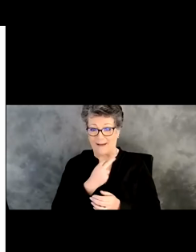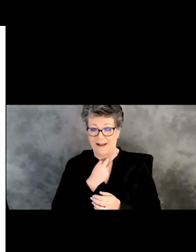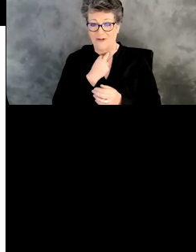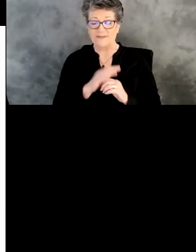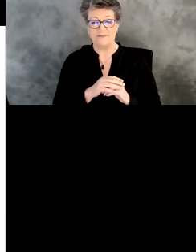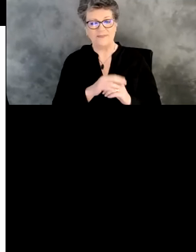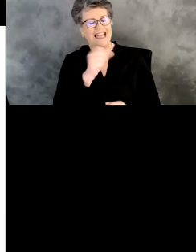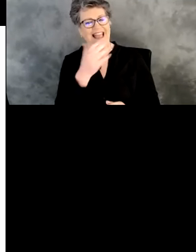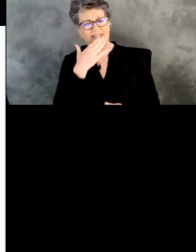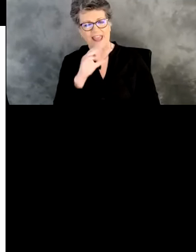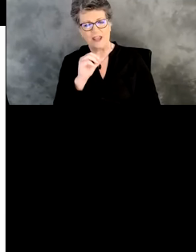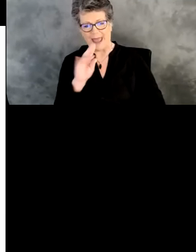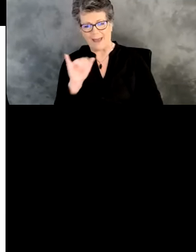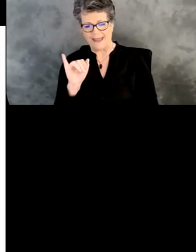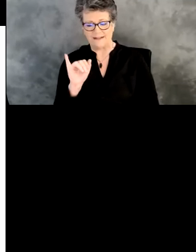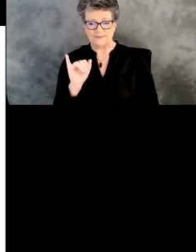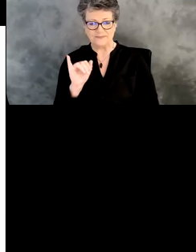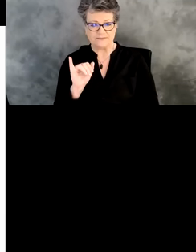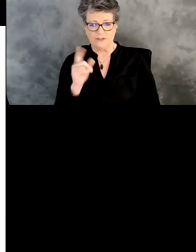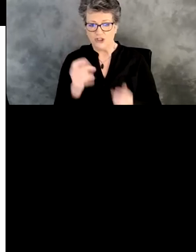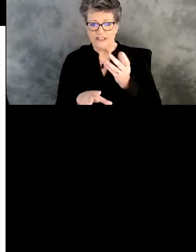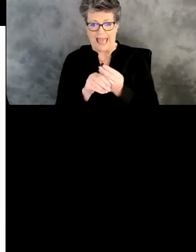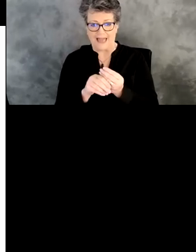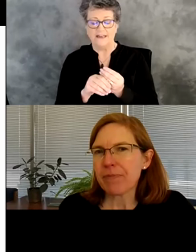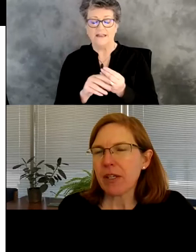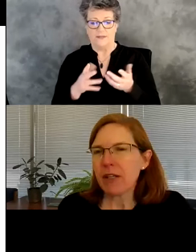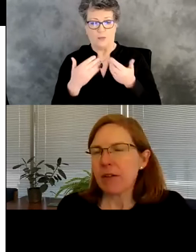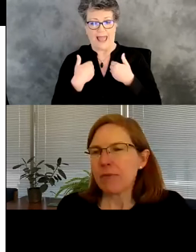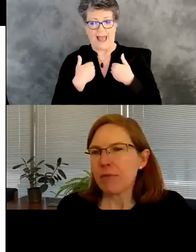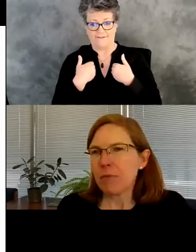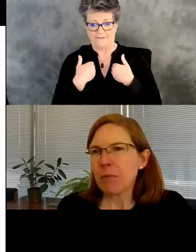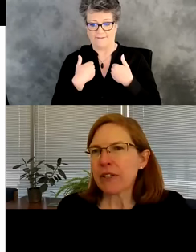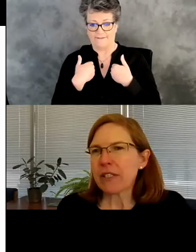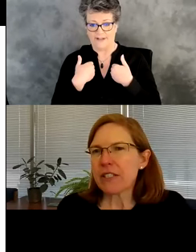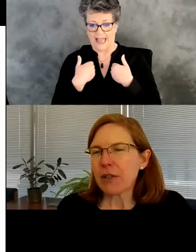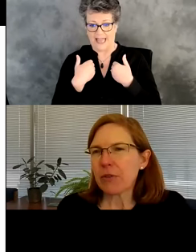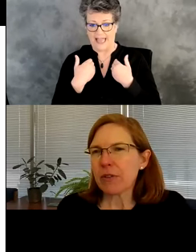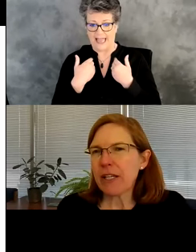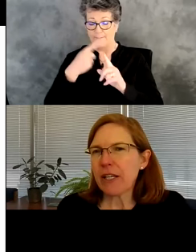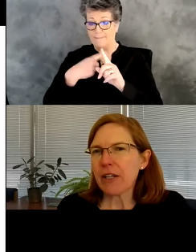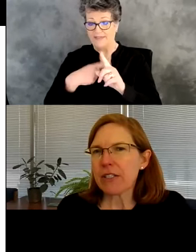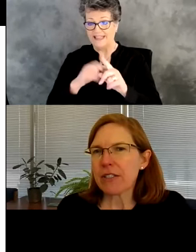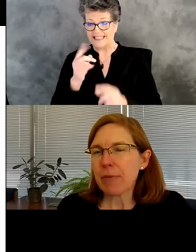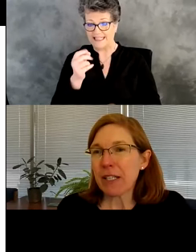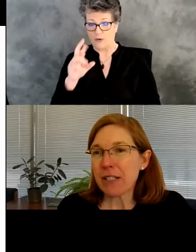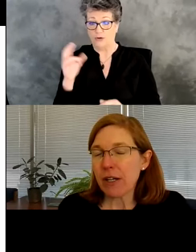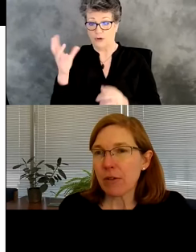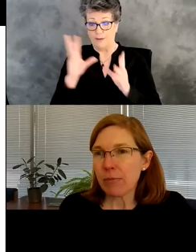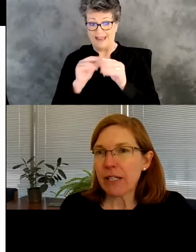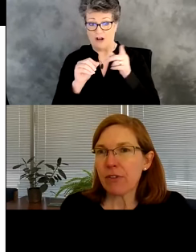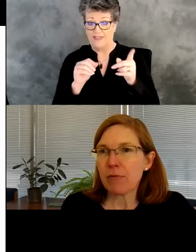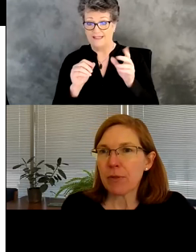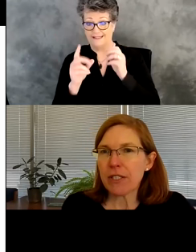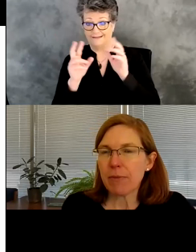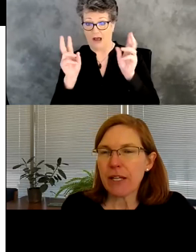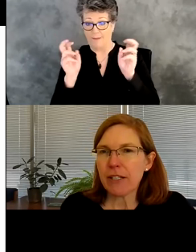Yeah, thanks, Bambi. Just to add that we have a monthly stakeholder meeting on this topic, and so I know